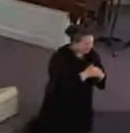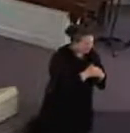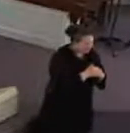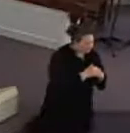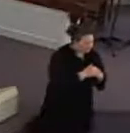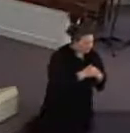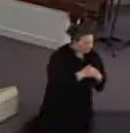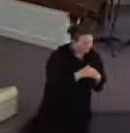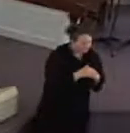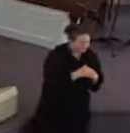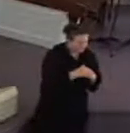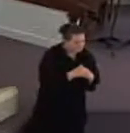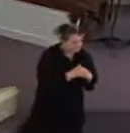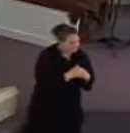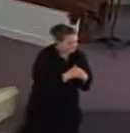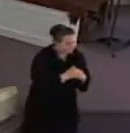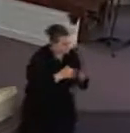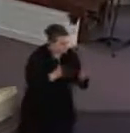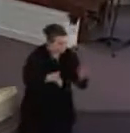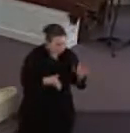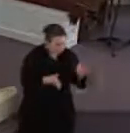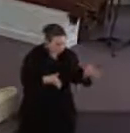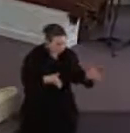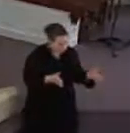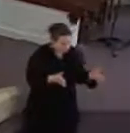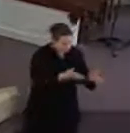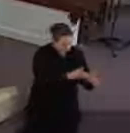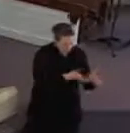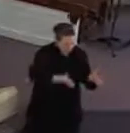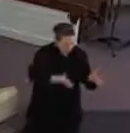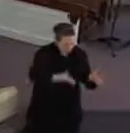Come on, there's a space here called grace.